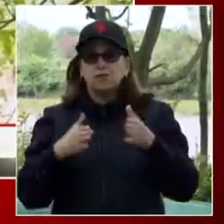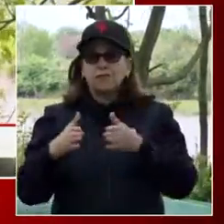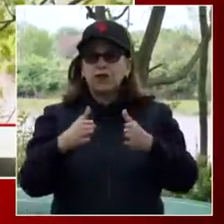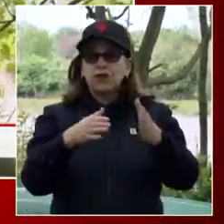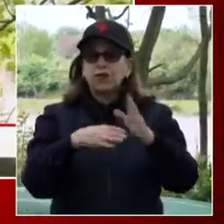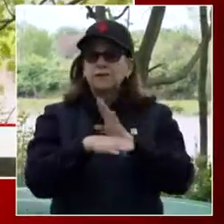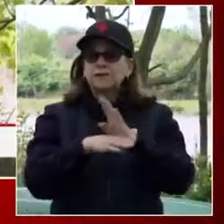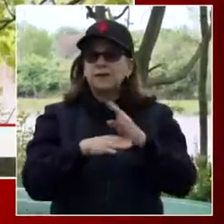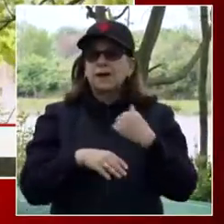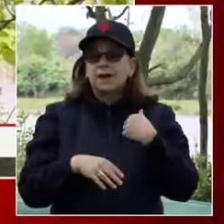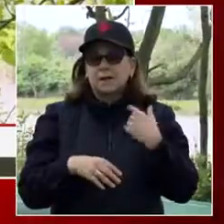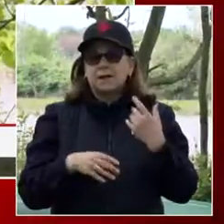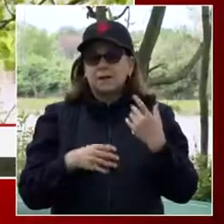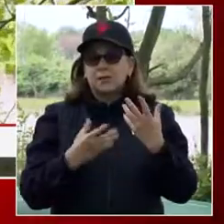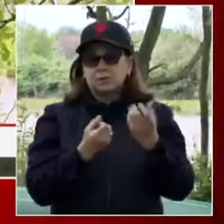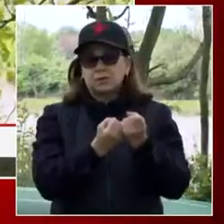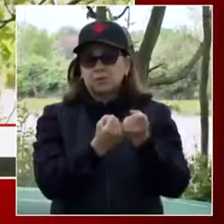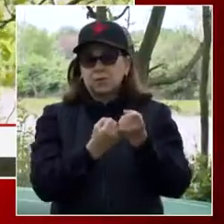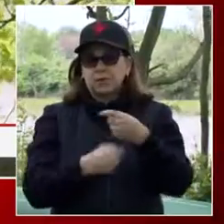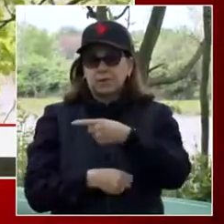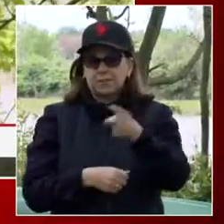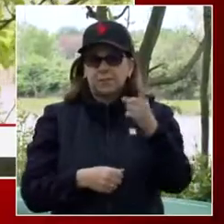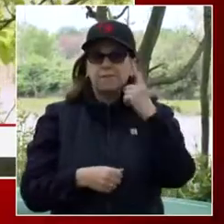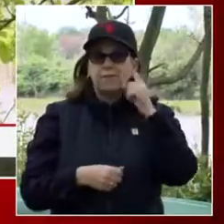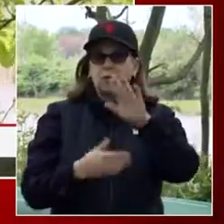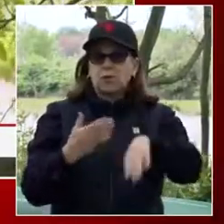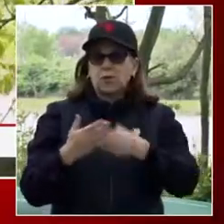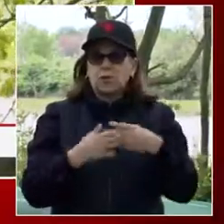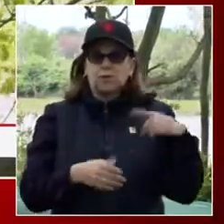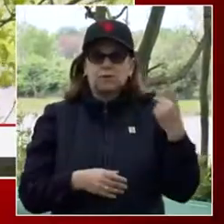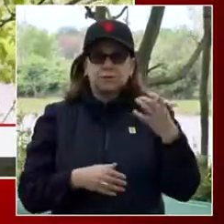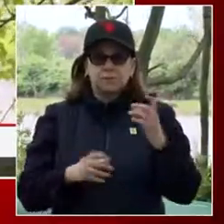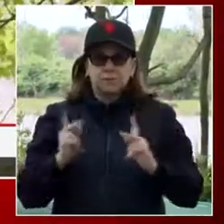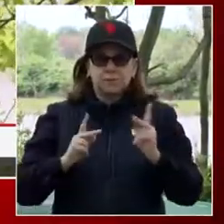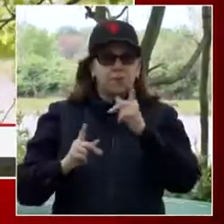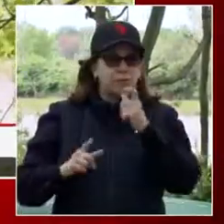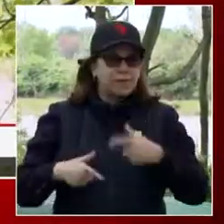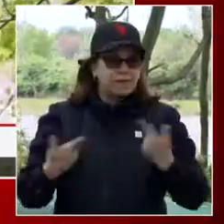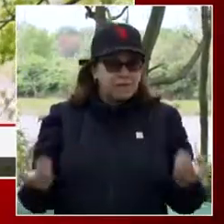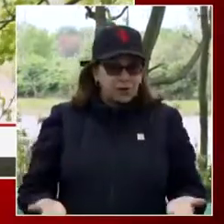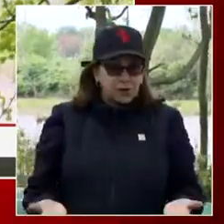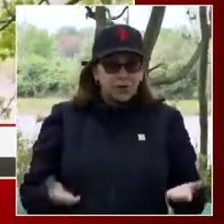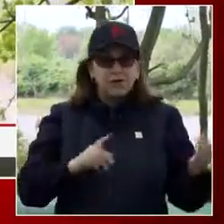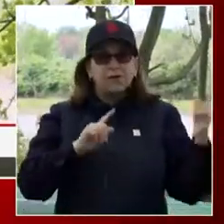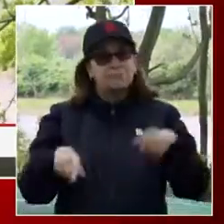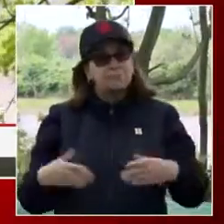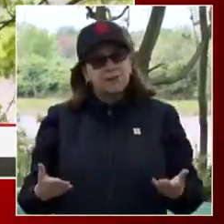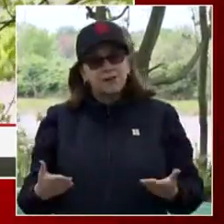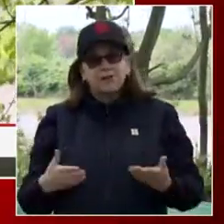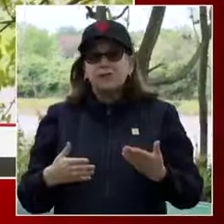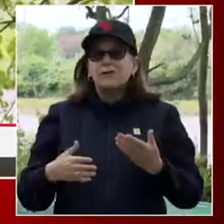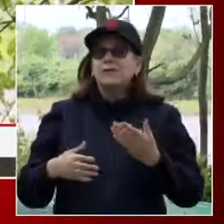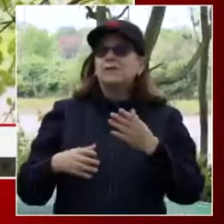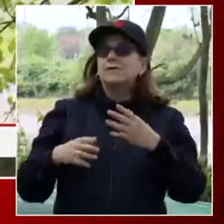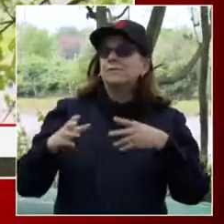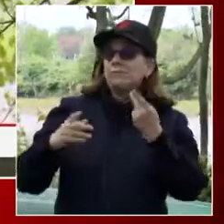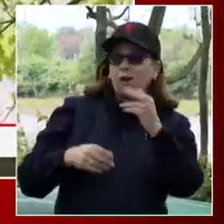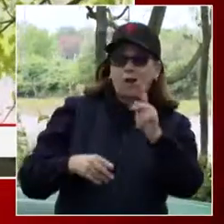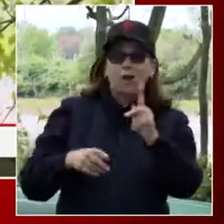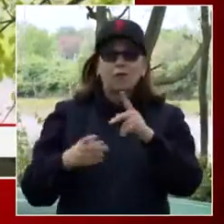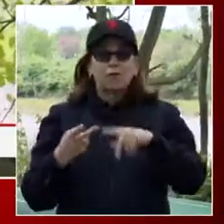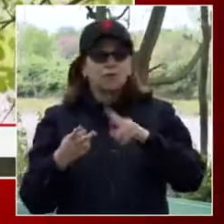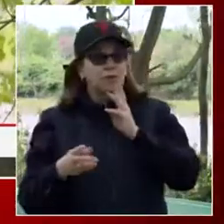kayaking, we want to be sure that all district residents have the ability to get out on our waters for free. And in